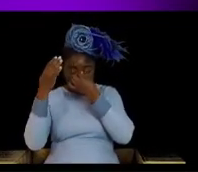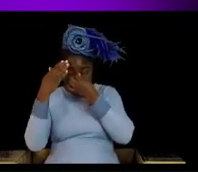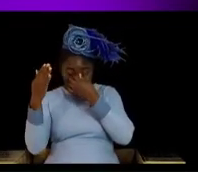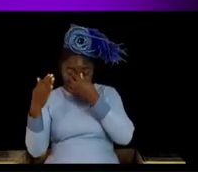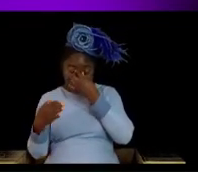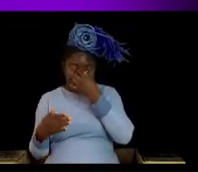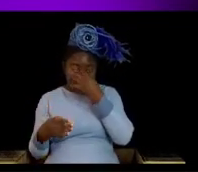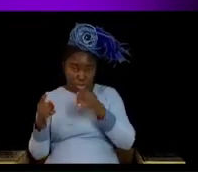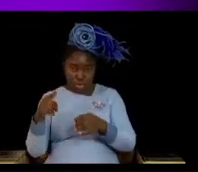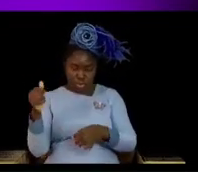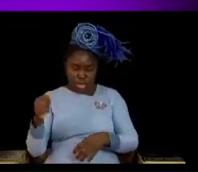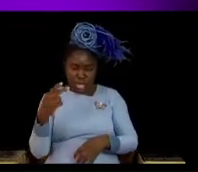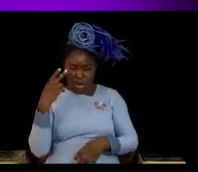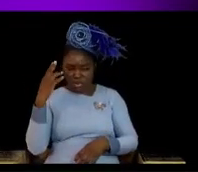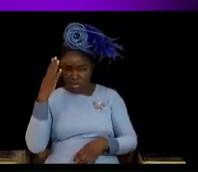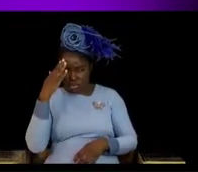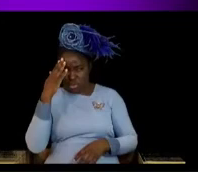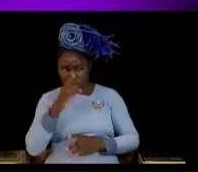know when you are looking at an enemy.